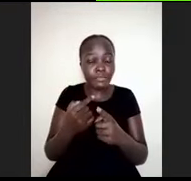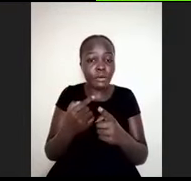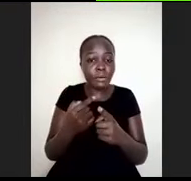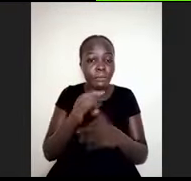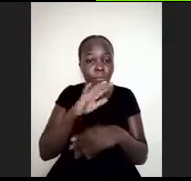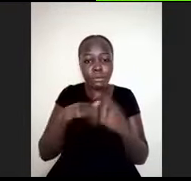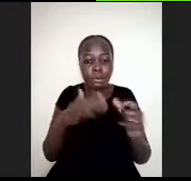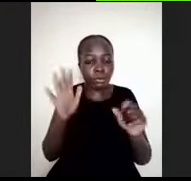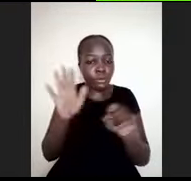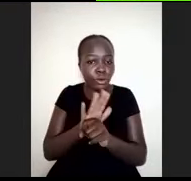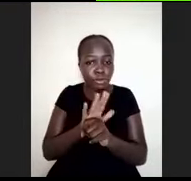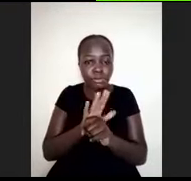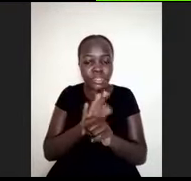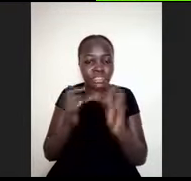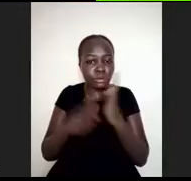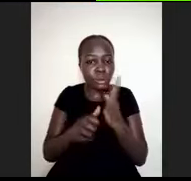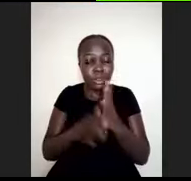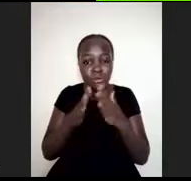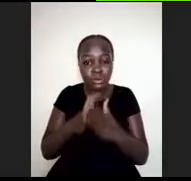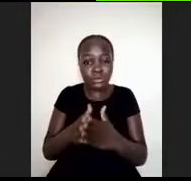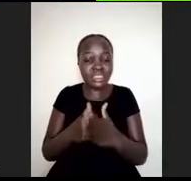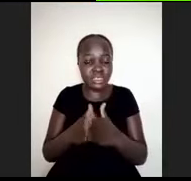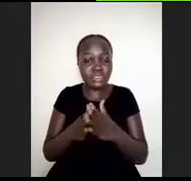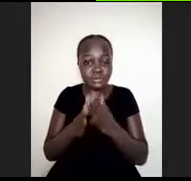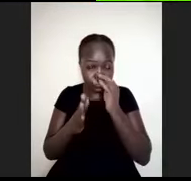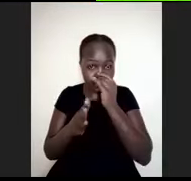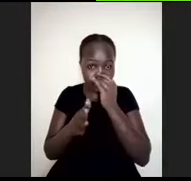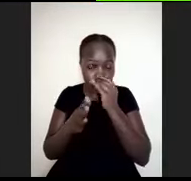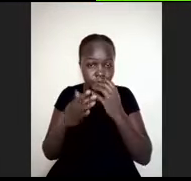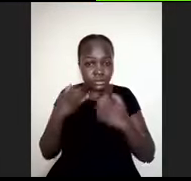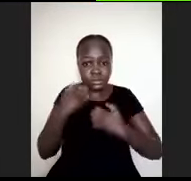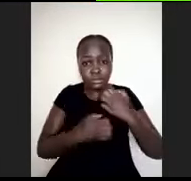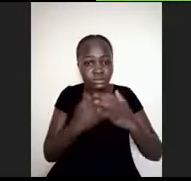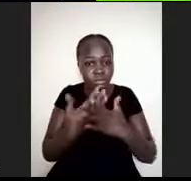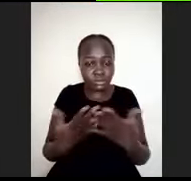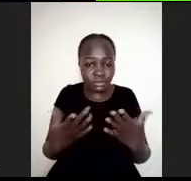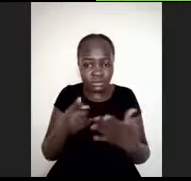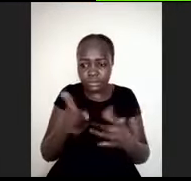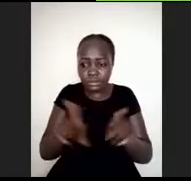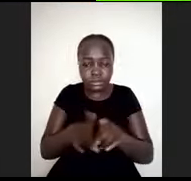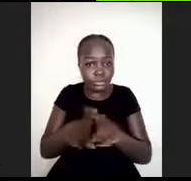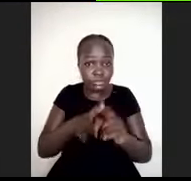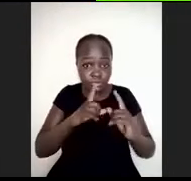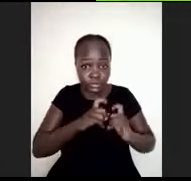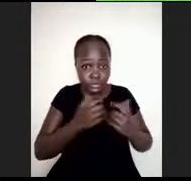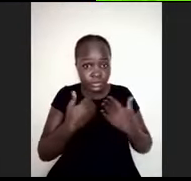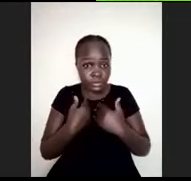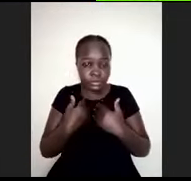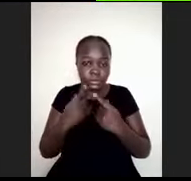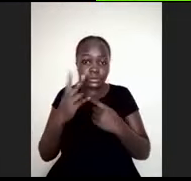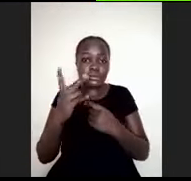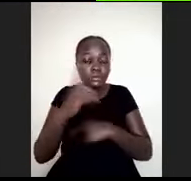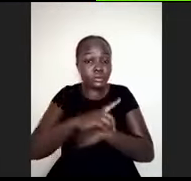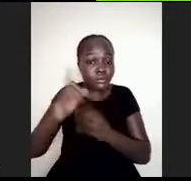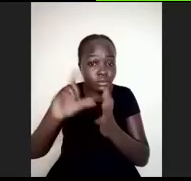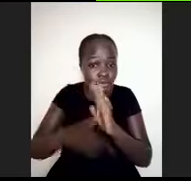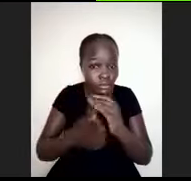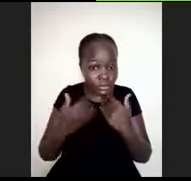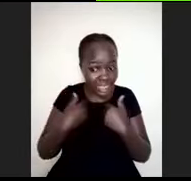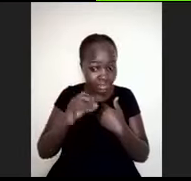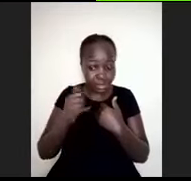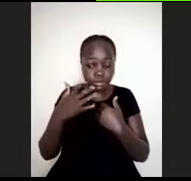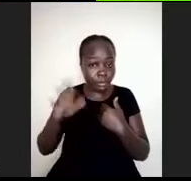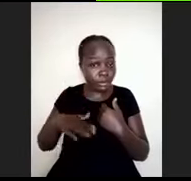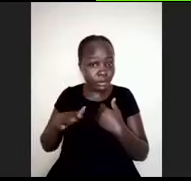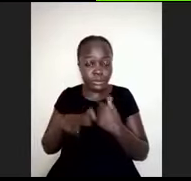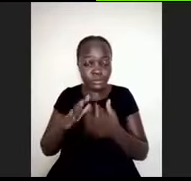sex. Yeah, emotional pain. This same boyfriend you had today, 2 days later, you'll hear he has another one out